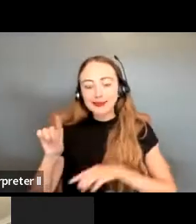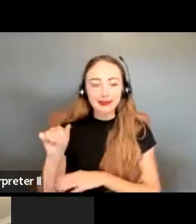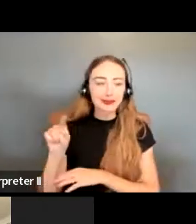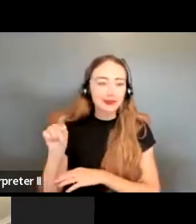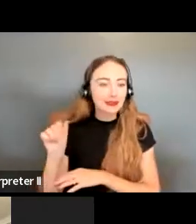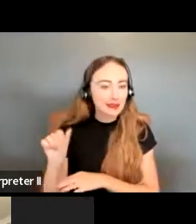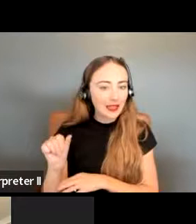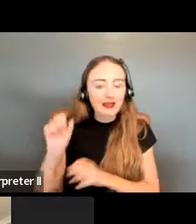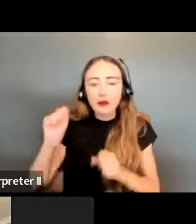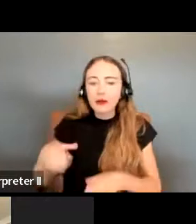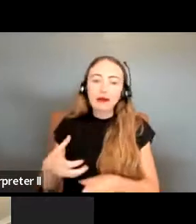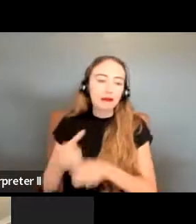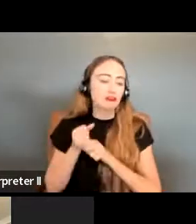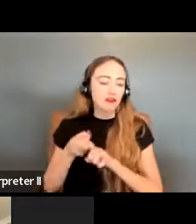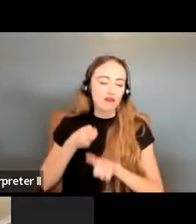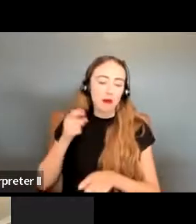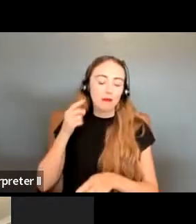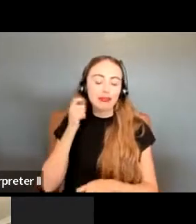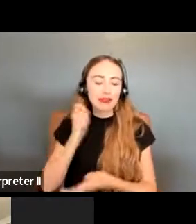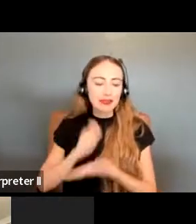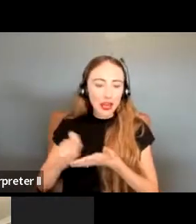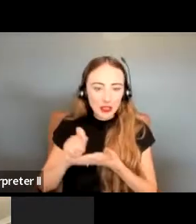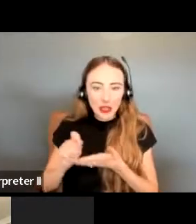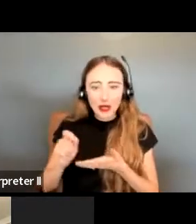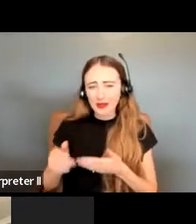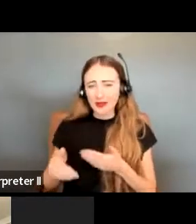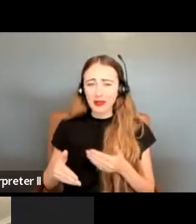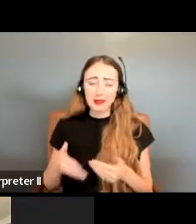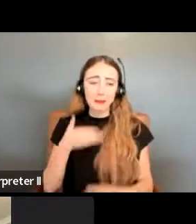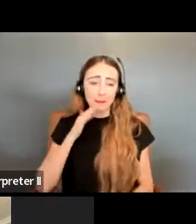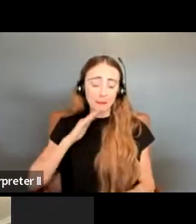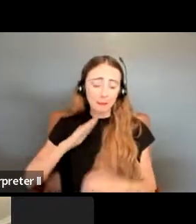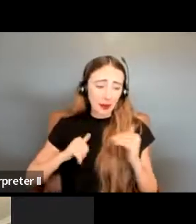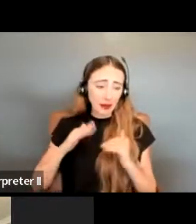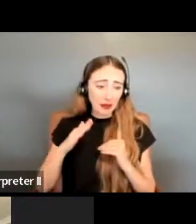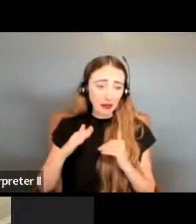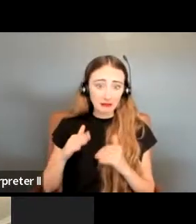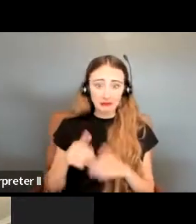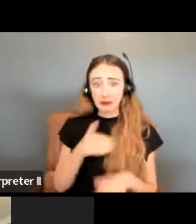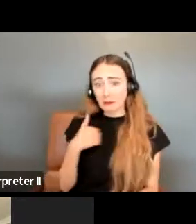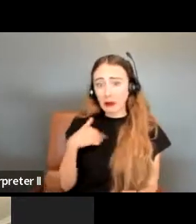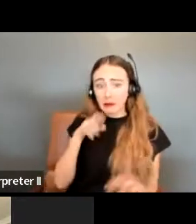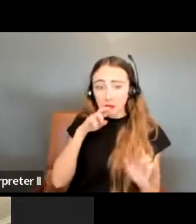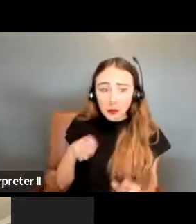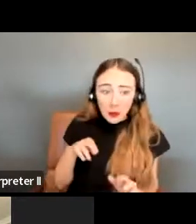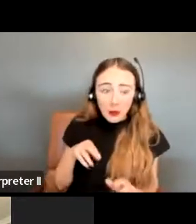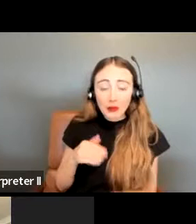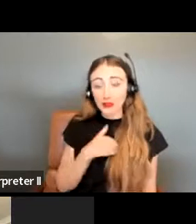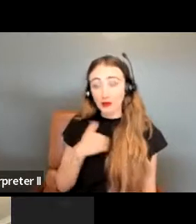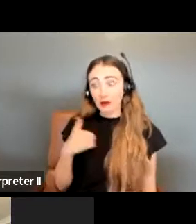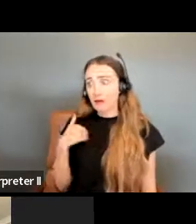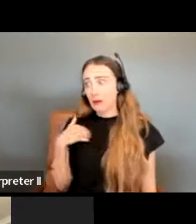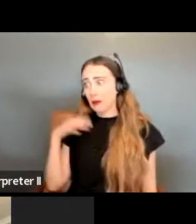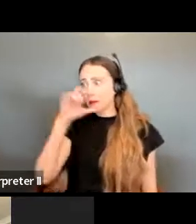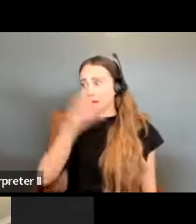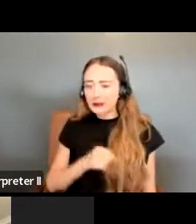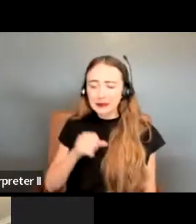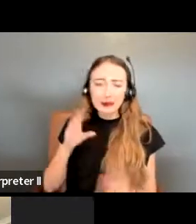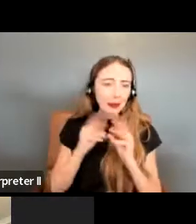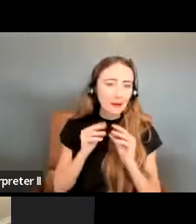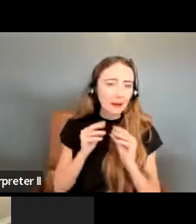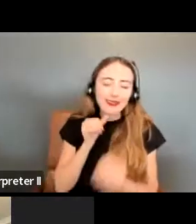board secretary and is probably more accurate than a member's report. Stating the reason why a member misses a meeting is unnecessary,